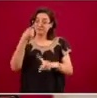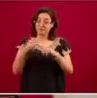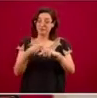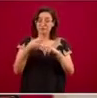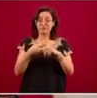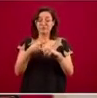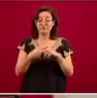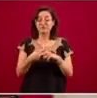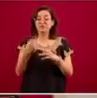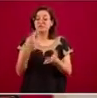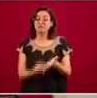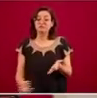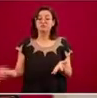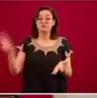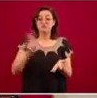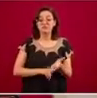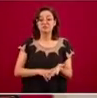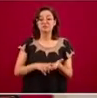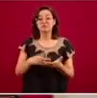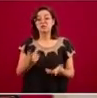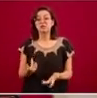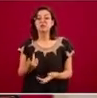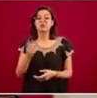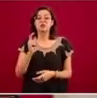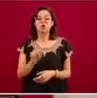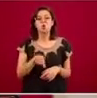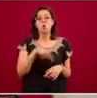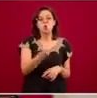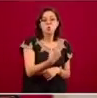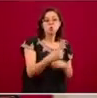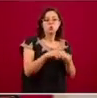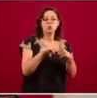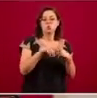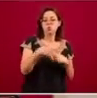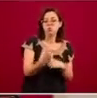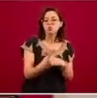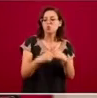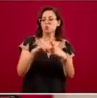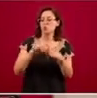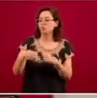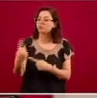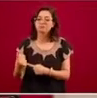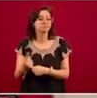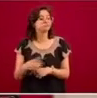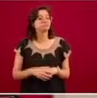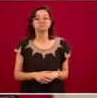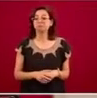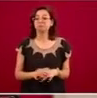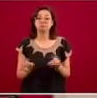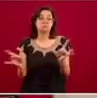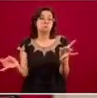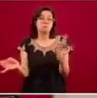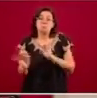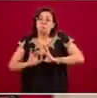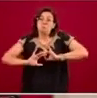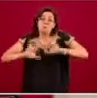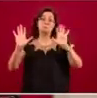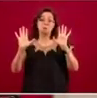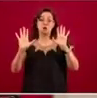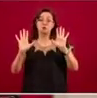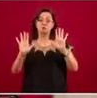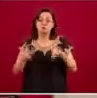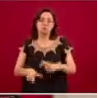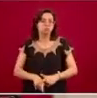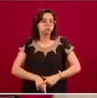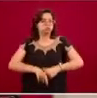this is the reality. When we're talking about exponential transmission, we use this technical term to refer to